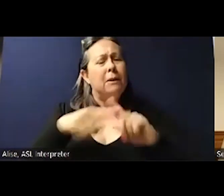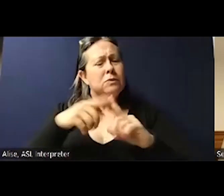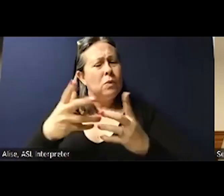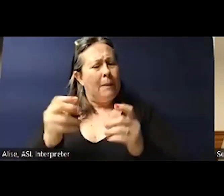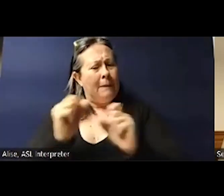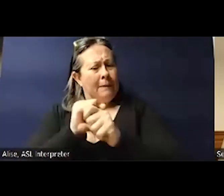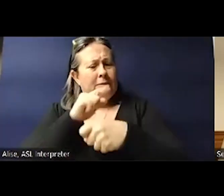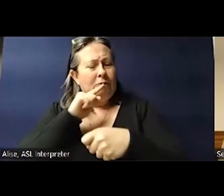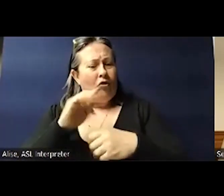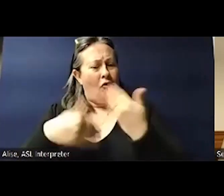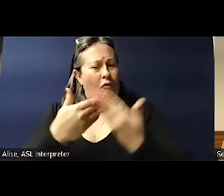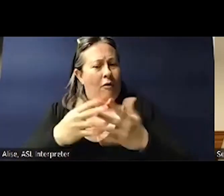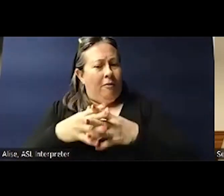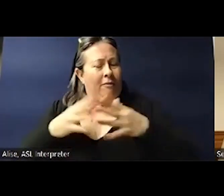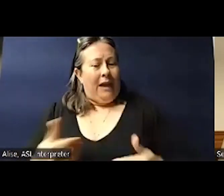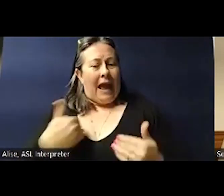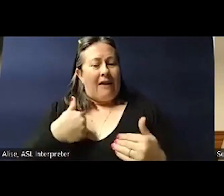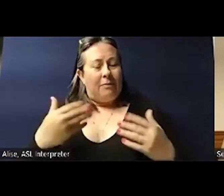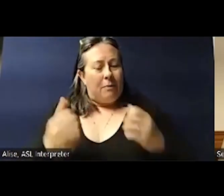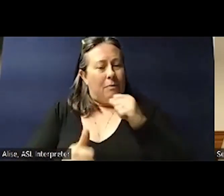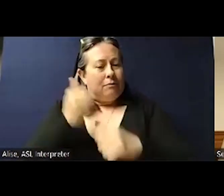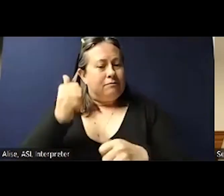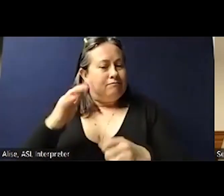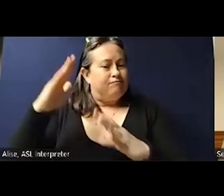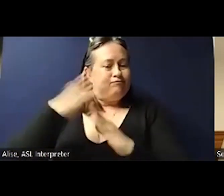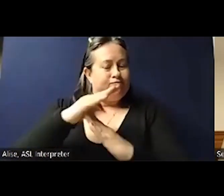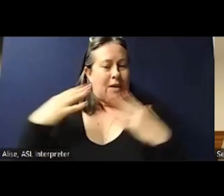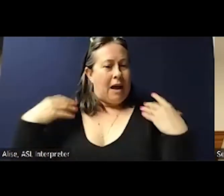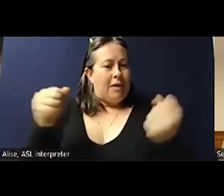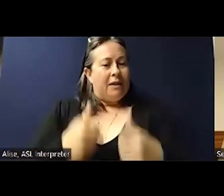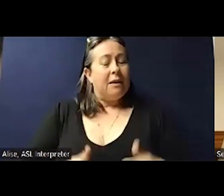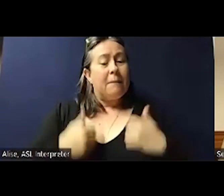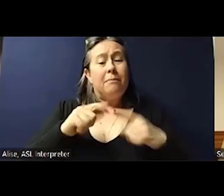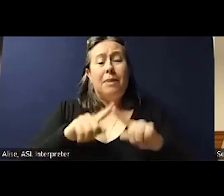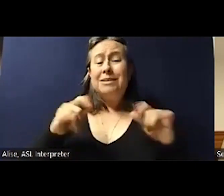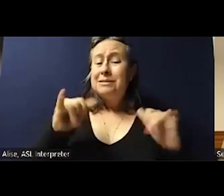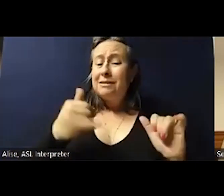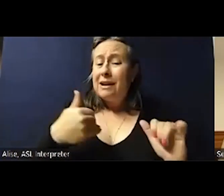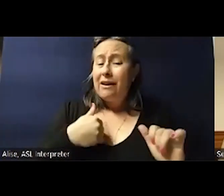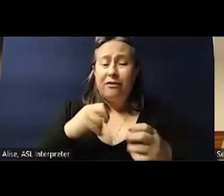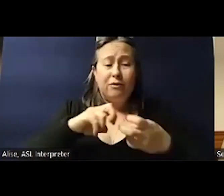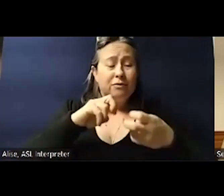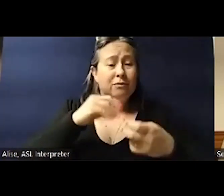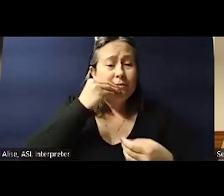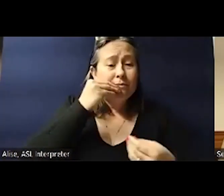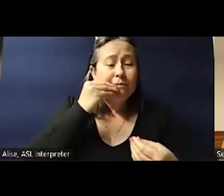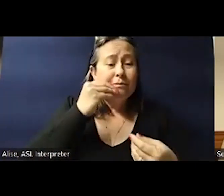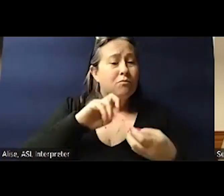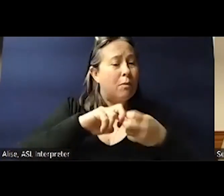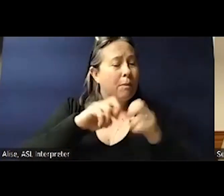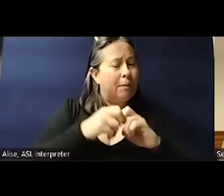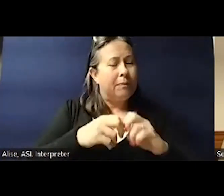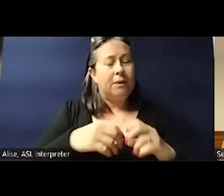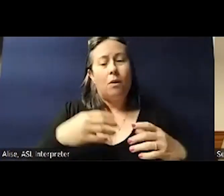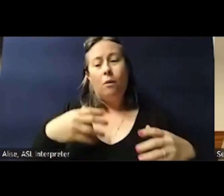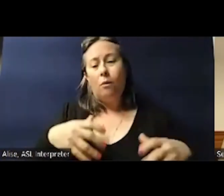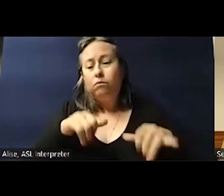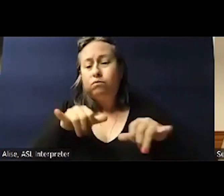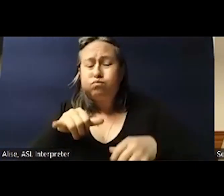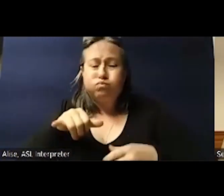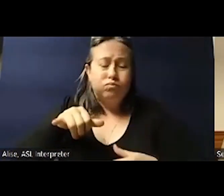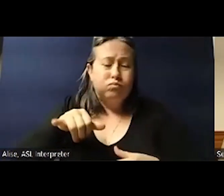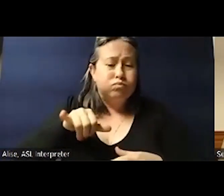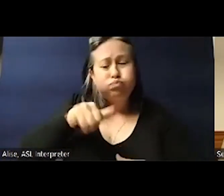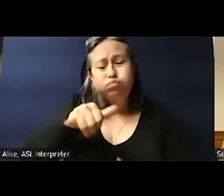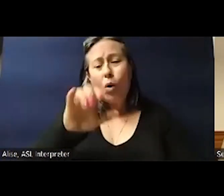the reality is we still have a national food problem. Diet-related chronic diseases, cancer, obesity, heart disease,